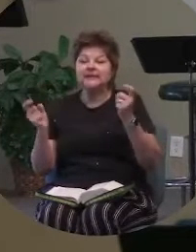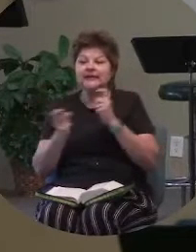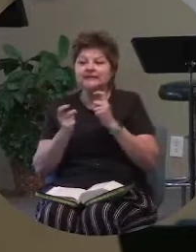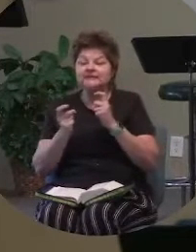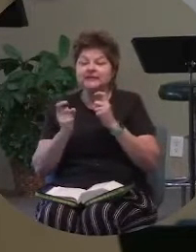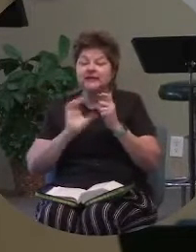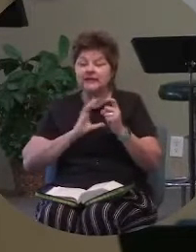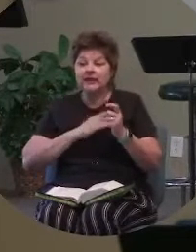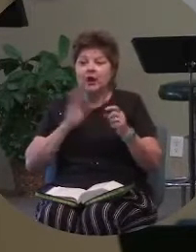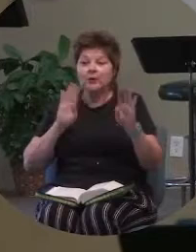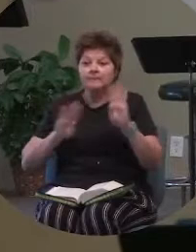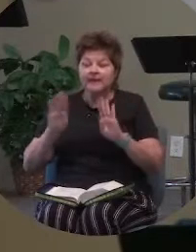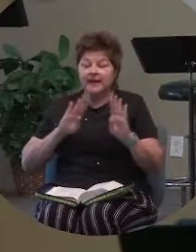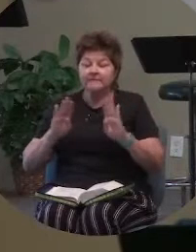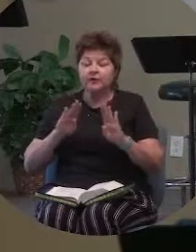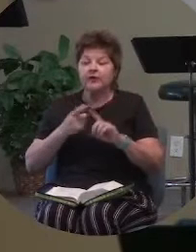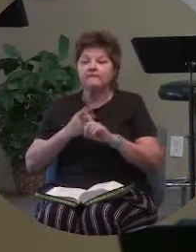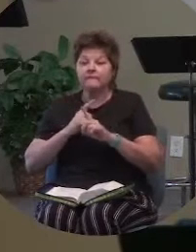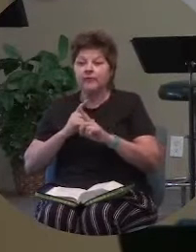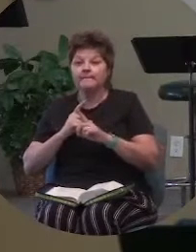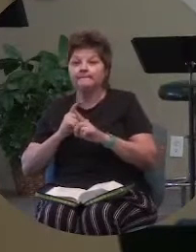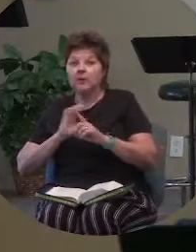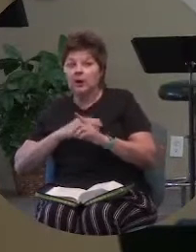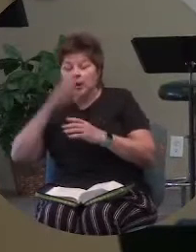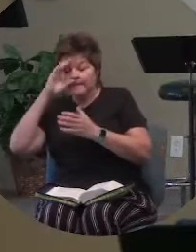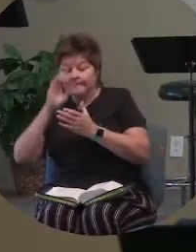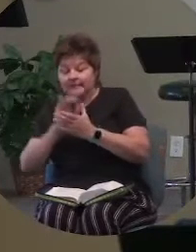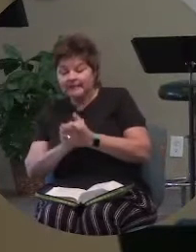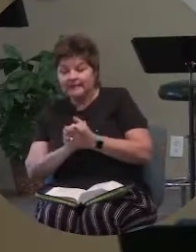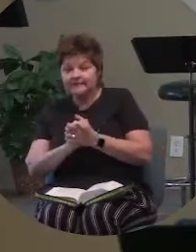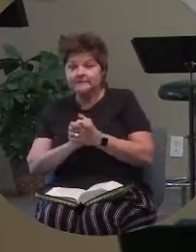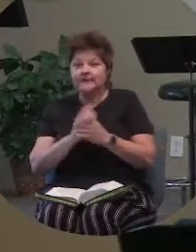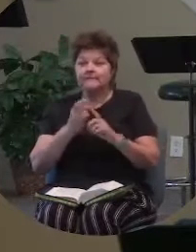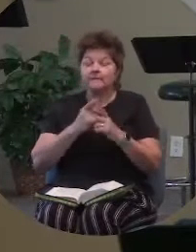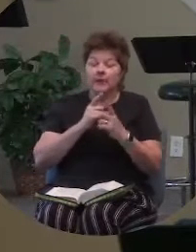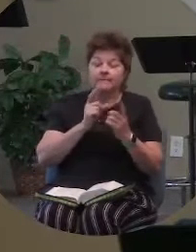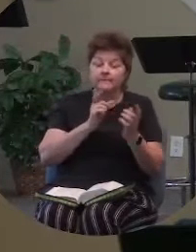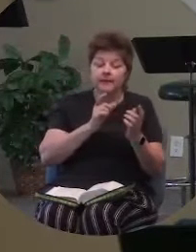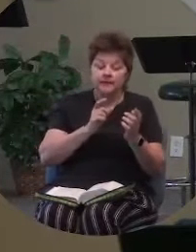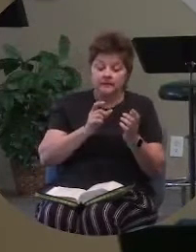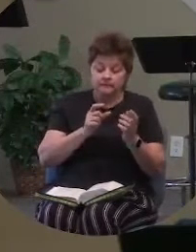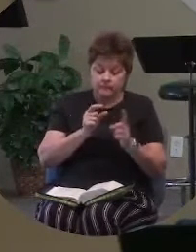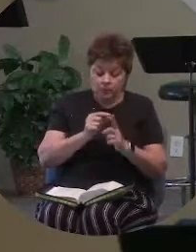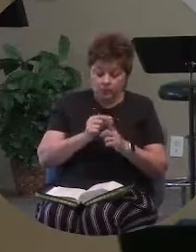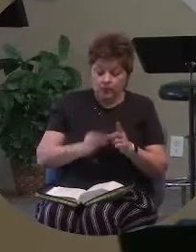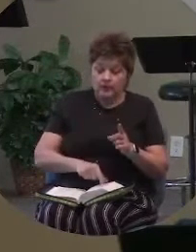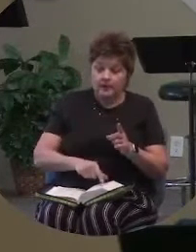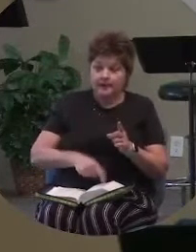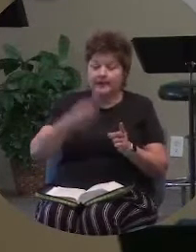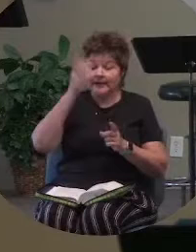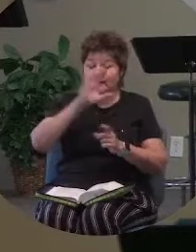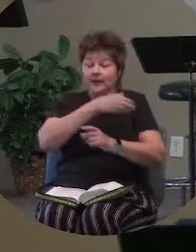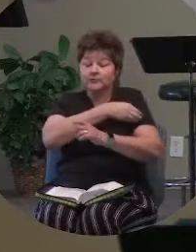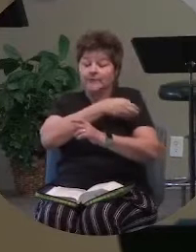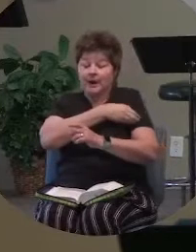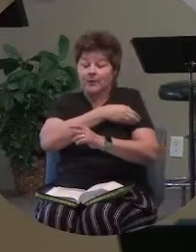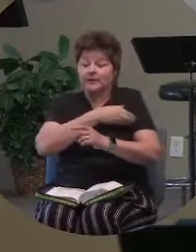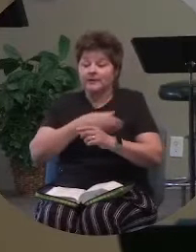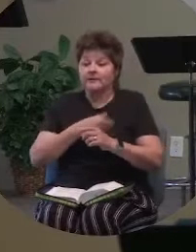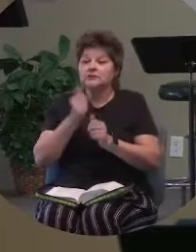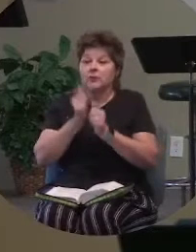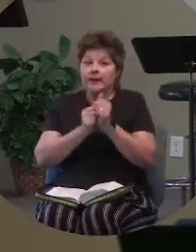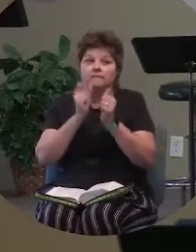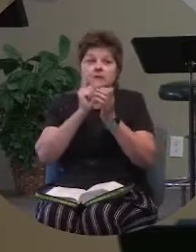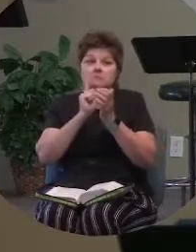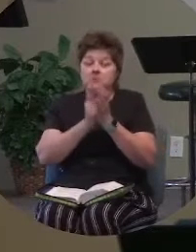behavior, born out of our beliefs, born out of the word, born out of God's power. And so every